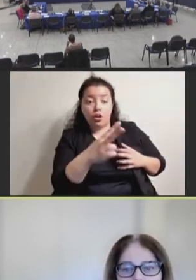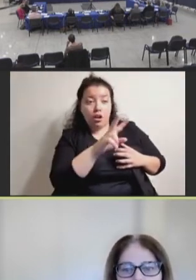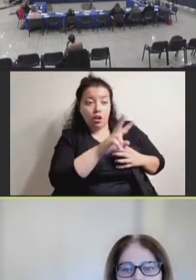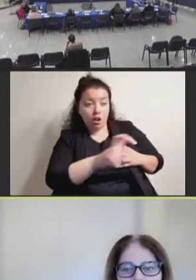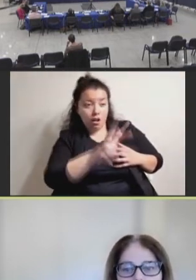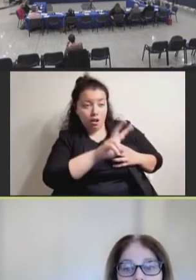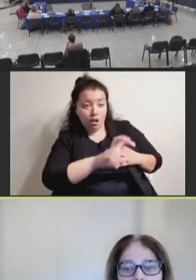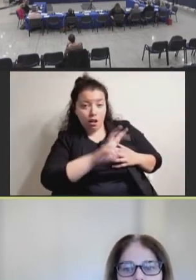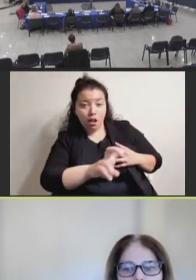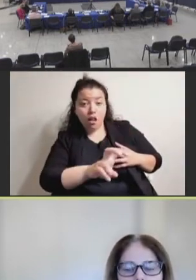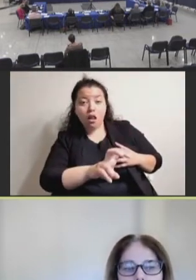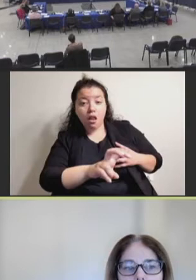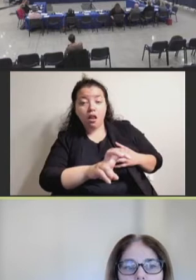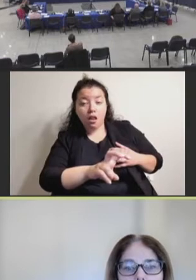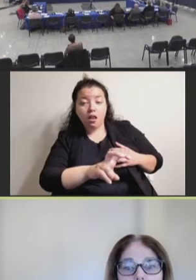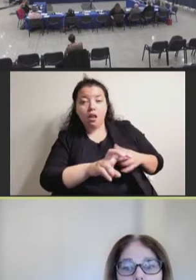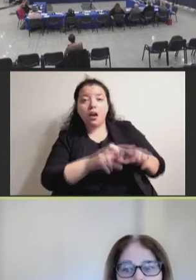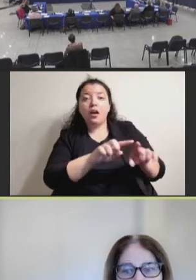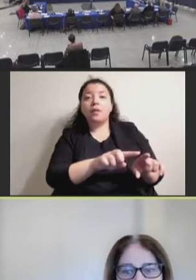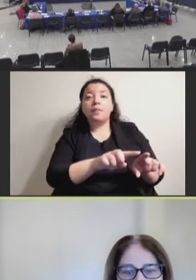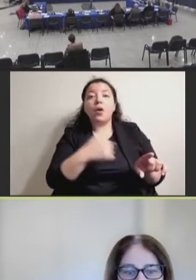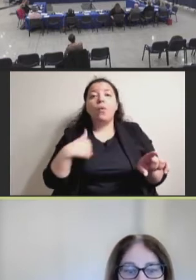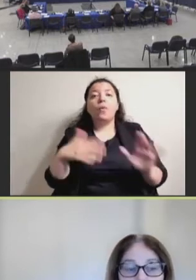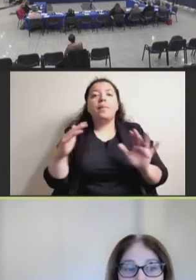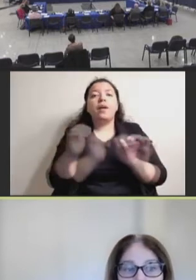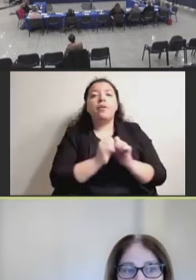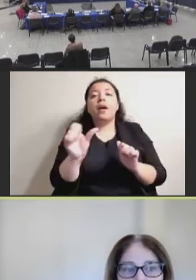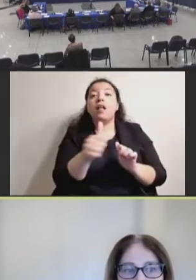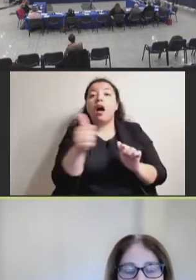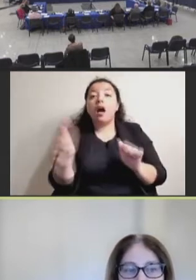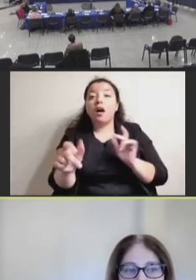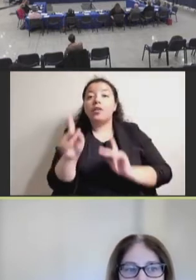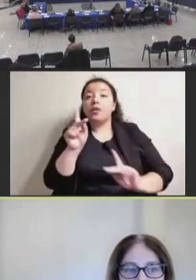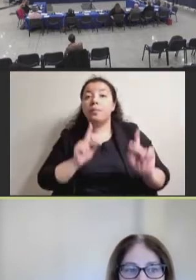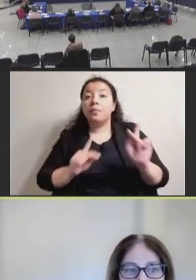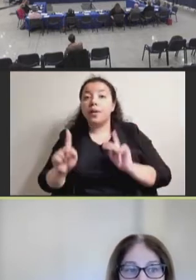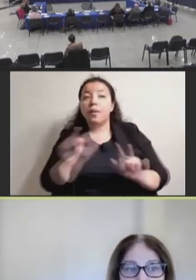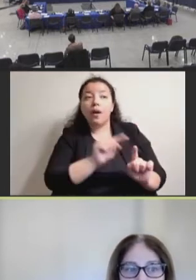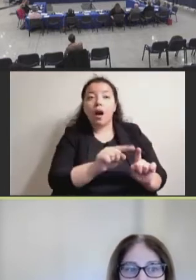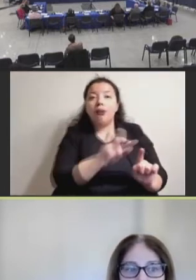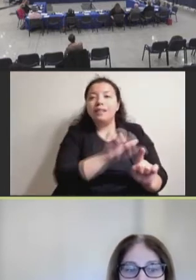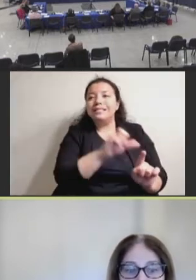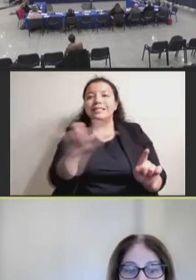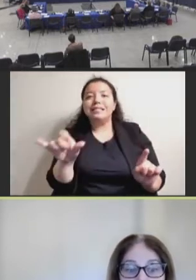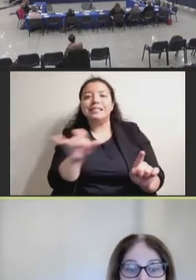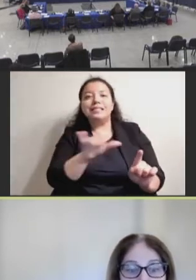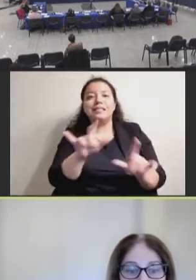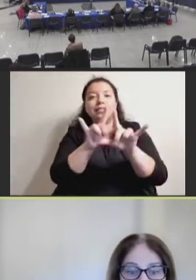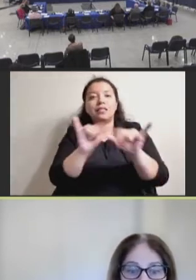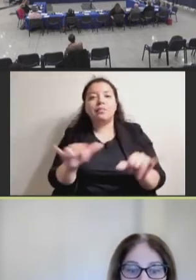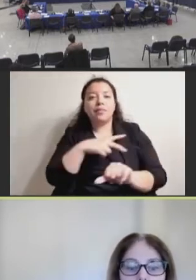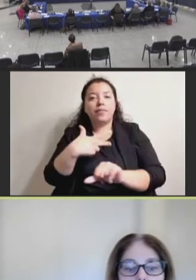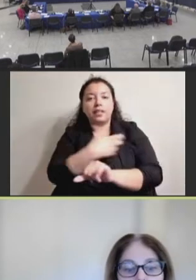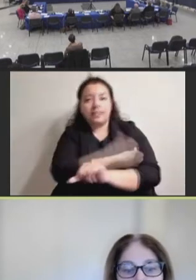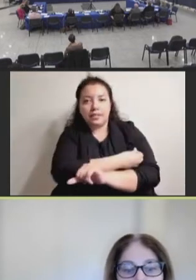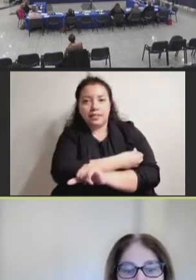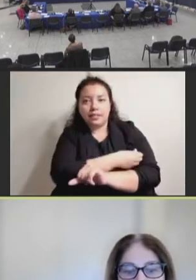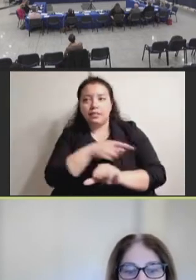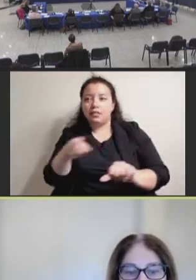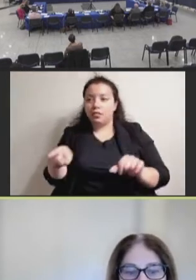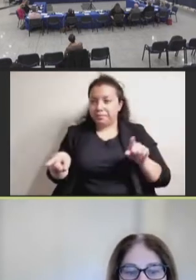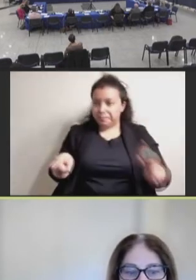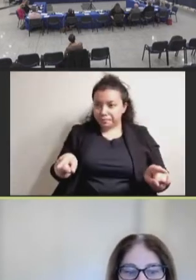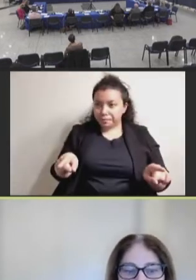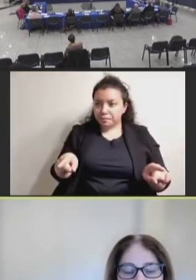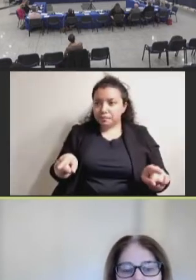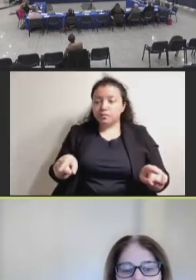with similar vaccinees who are in their comparison interval. So they're further away from their vaccine, but they're vaccinated. They're just in a comparison interval of 22 to